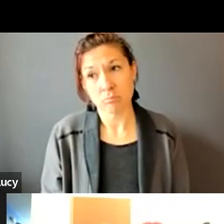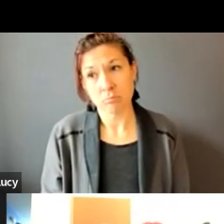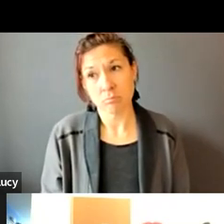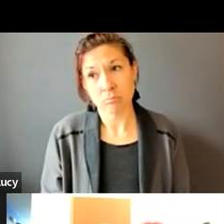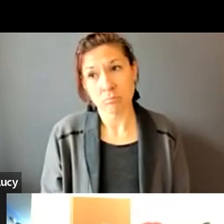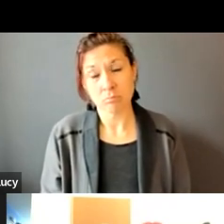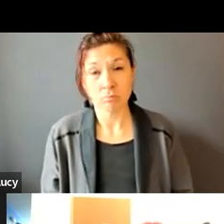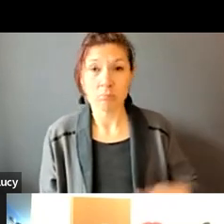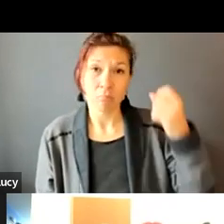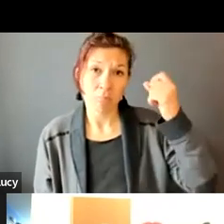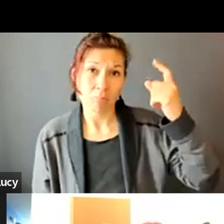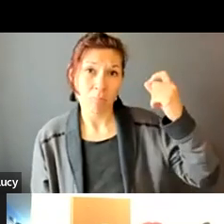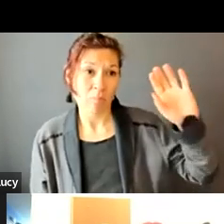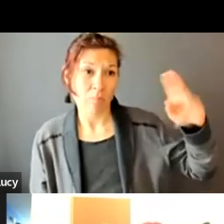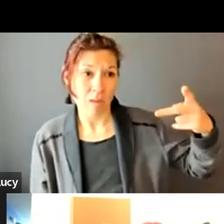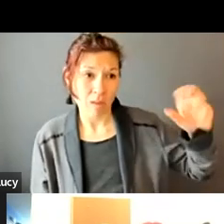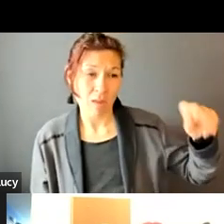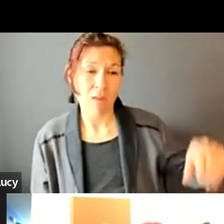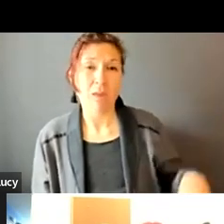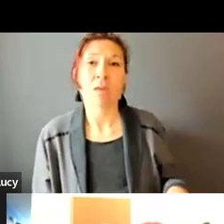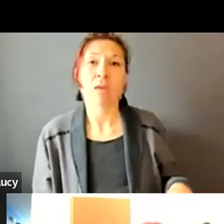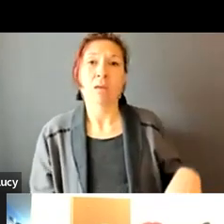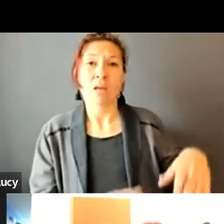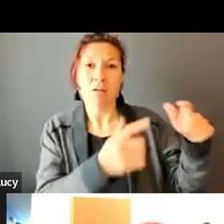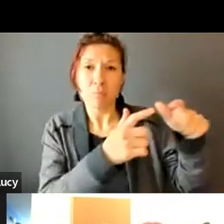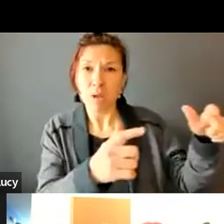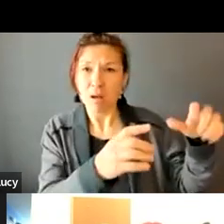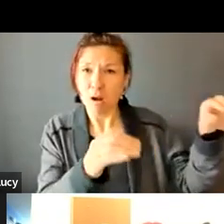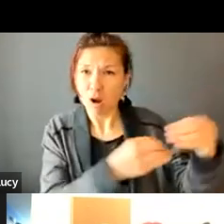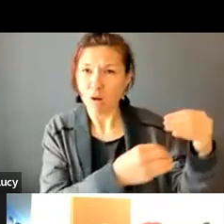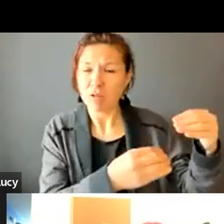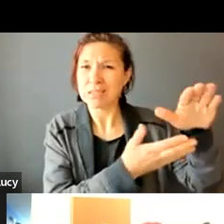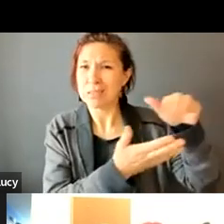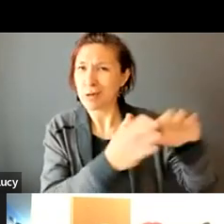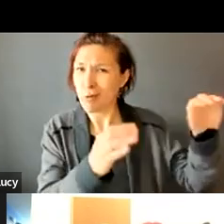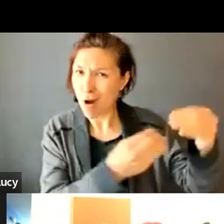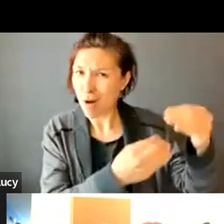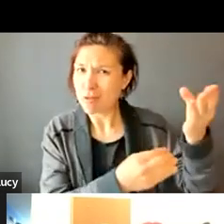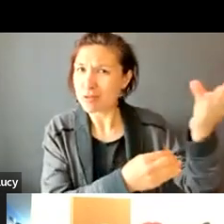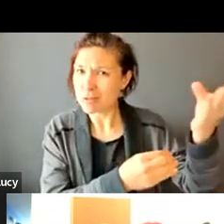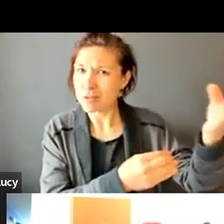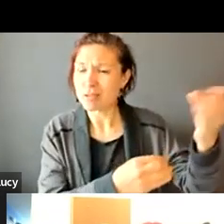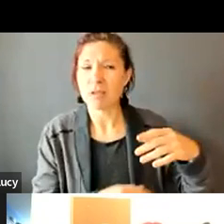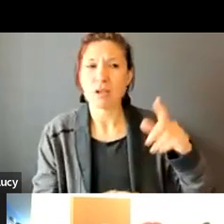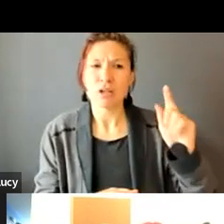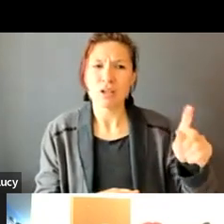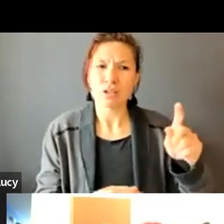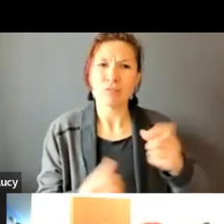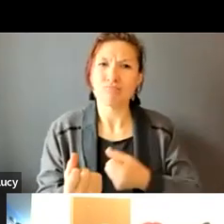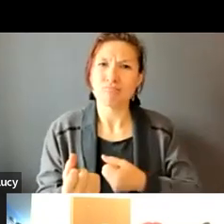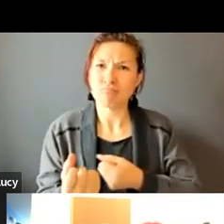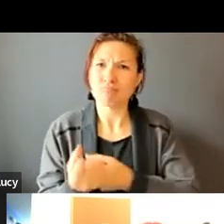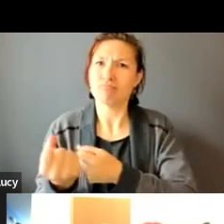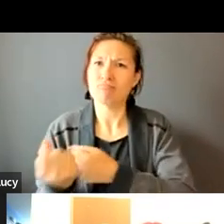BPS in the major office should also uh should also reinforce the